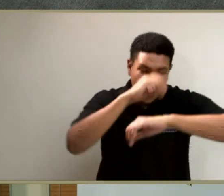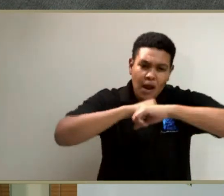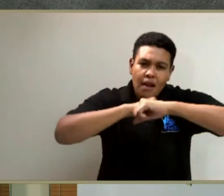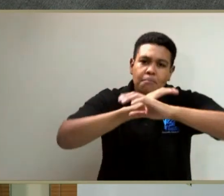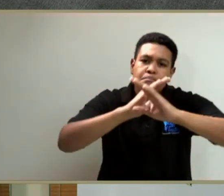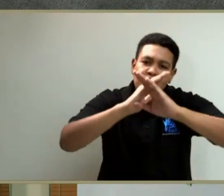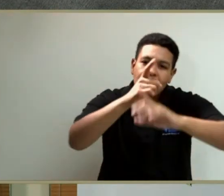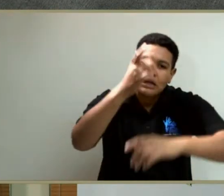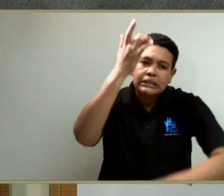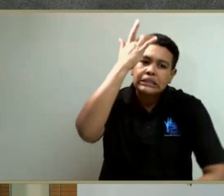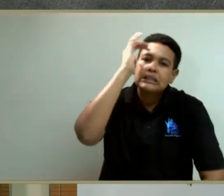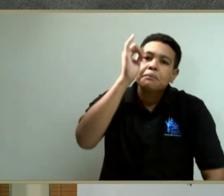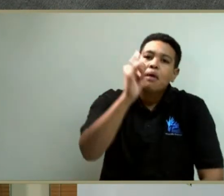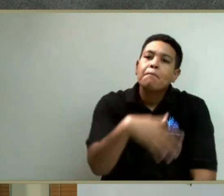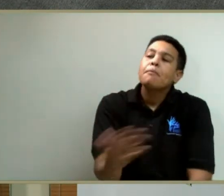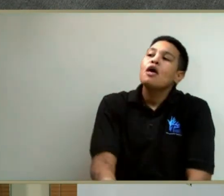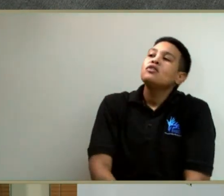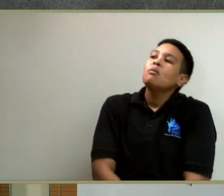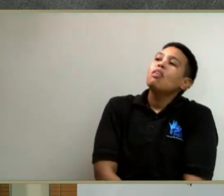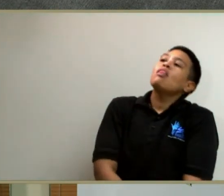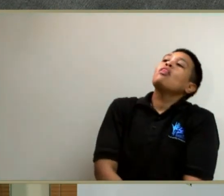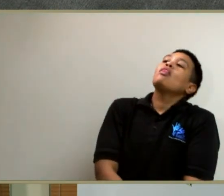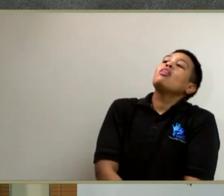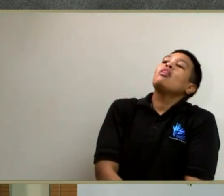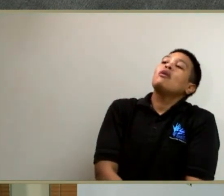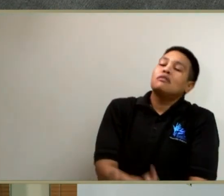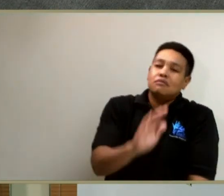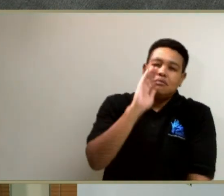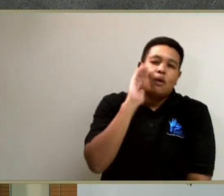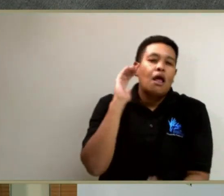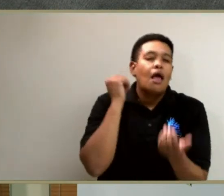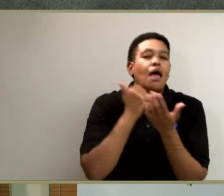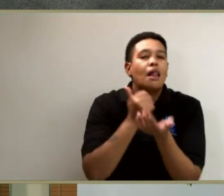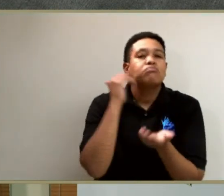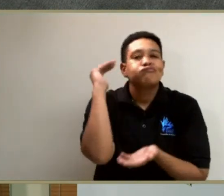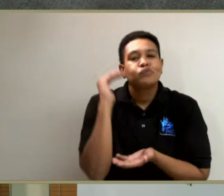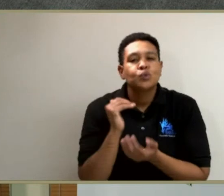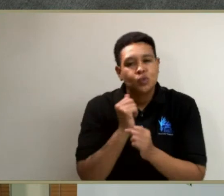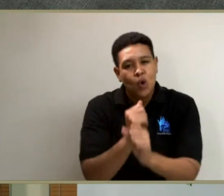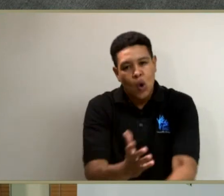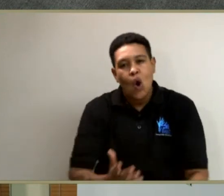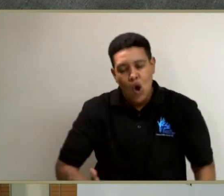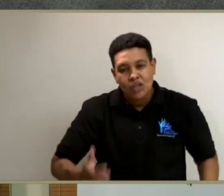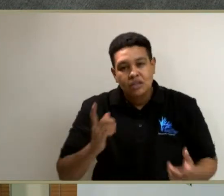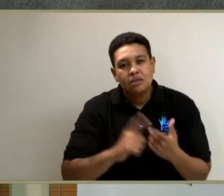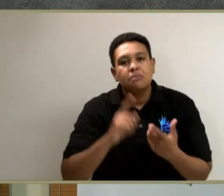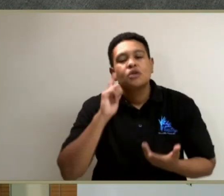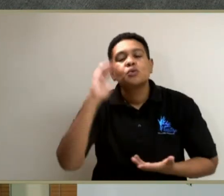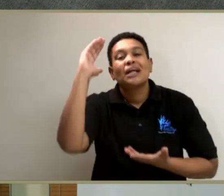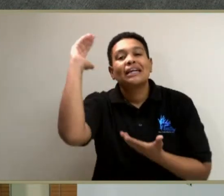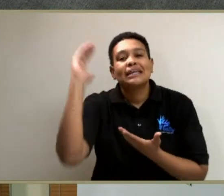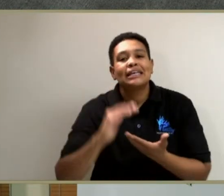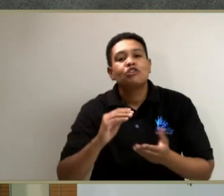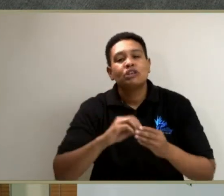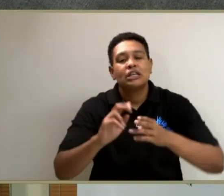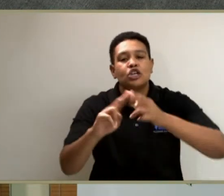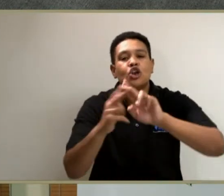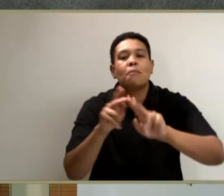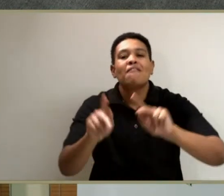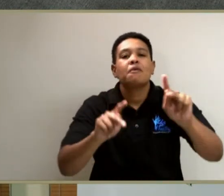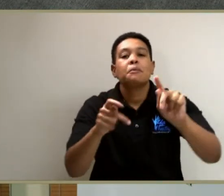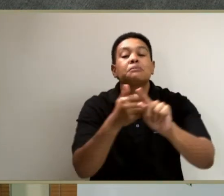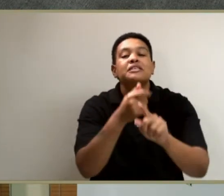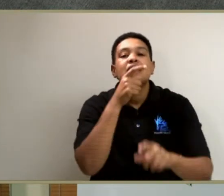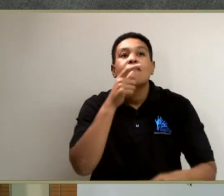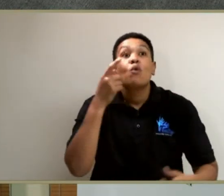prevent severe illness and decrease hospitalizations and will have a decrease in the number of persons with